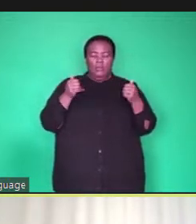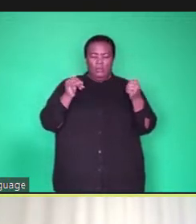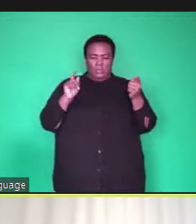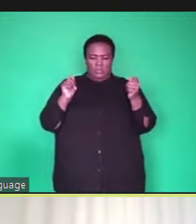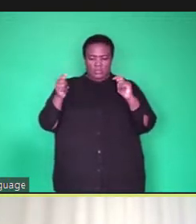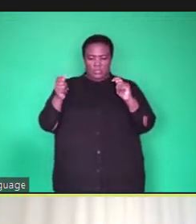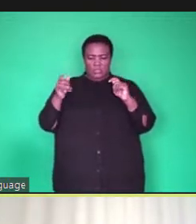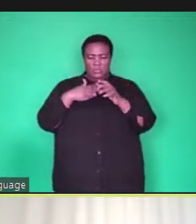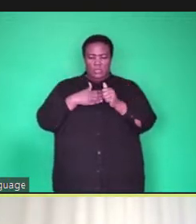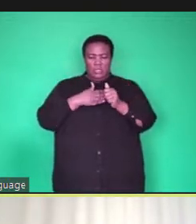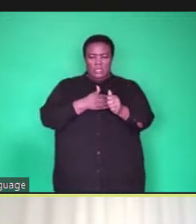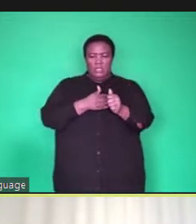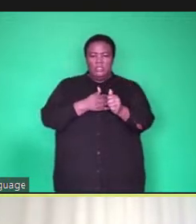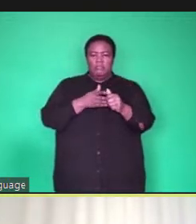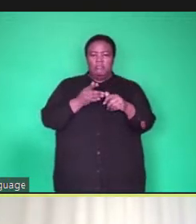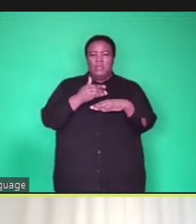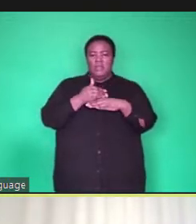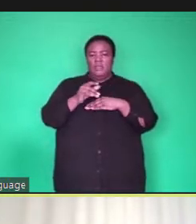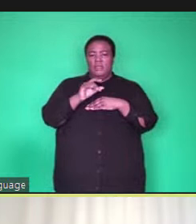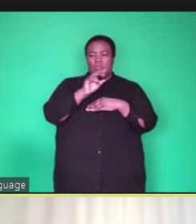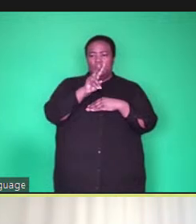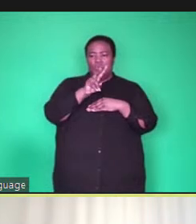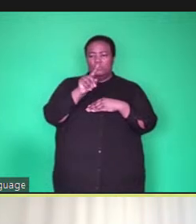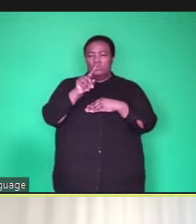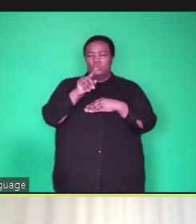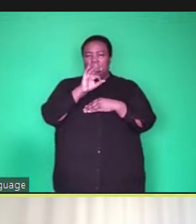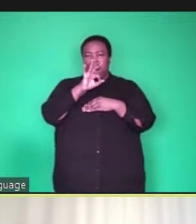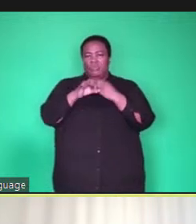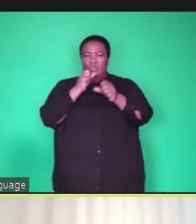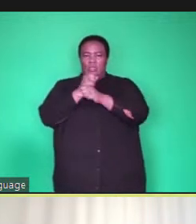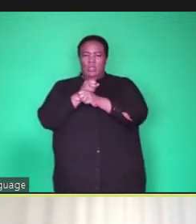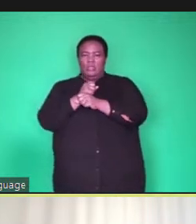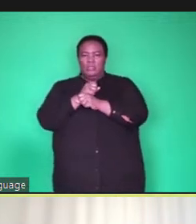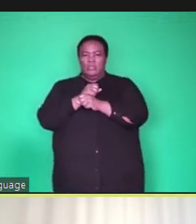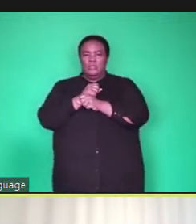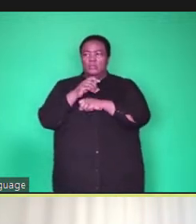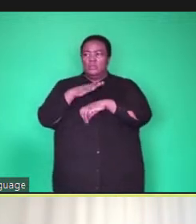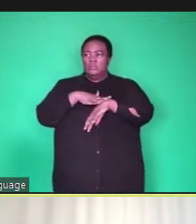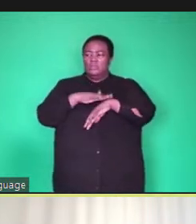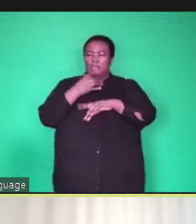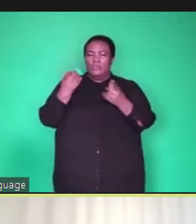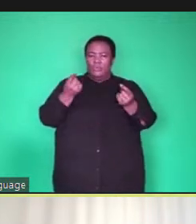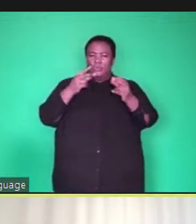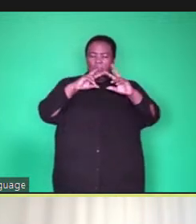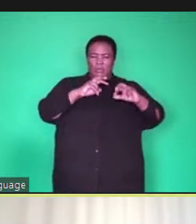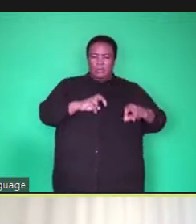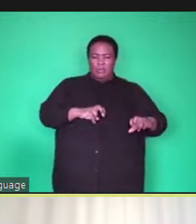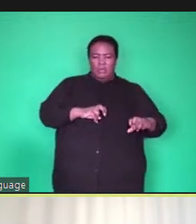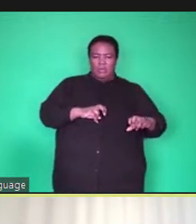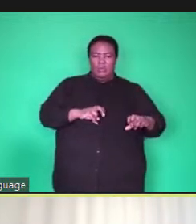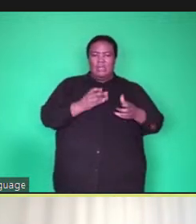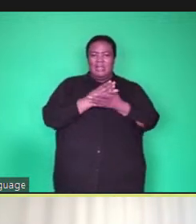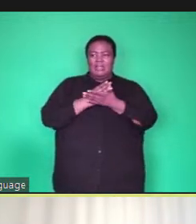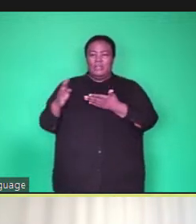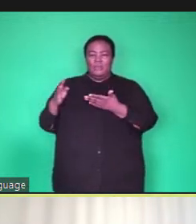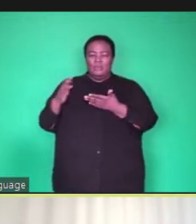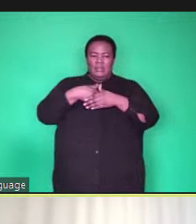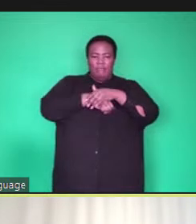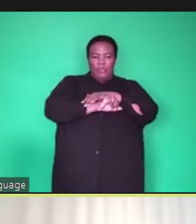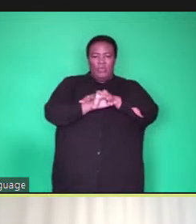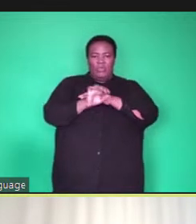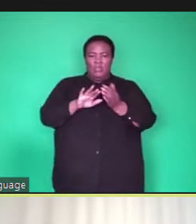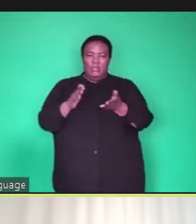within 6 years, over 3 years of the NIDS, 3 waves of the NIDS survey, and that was excluding births and deaths. So a